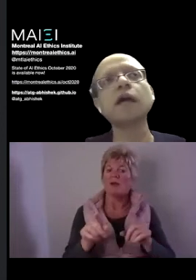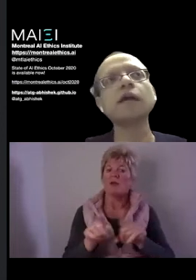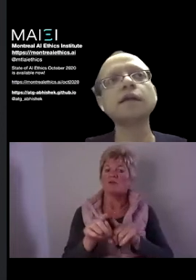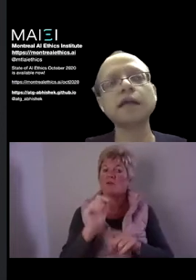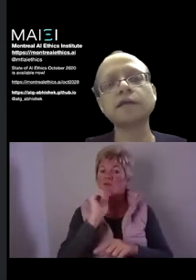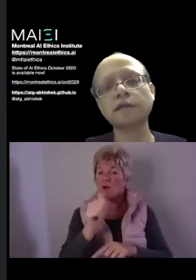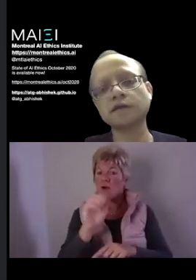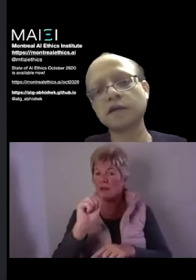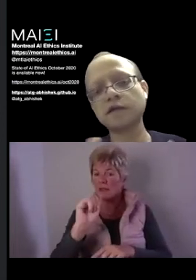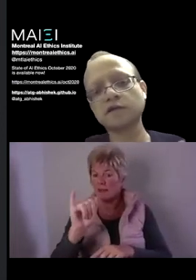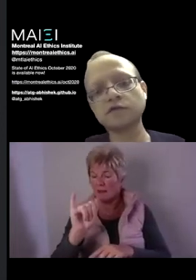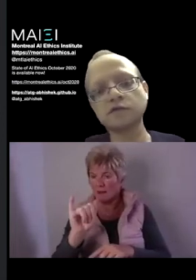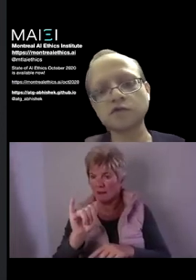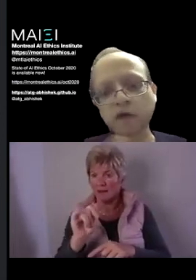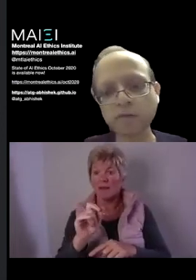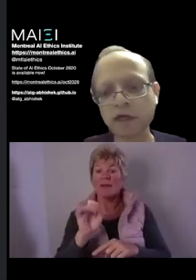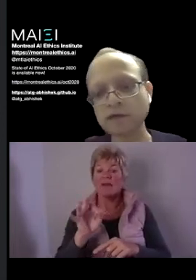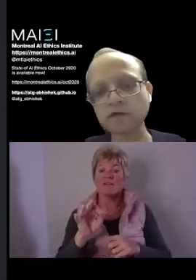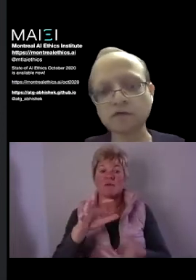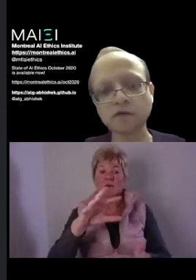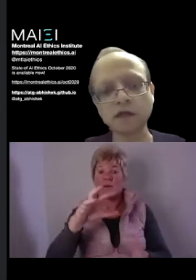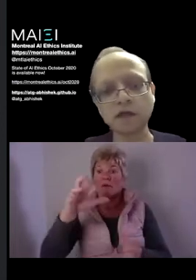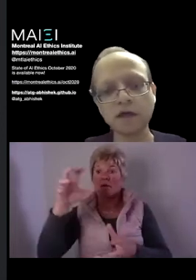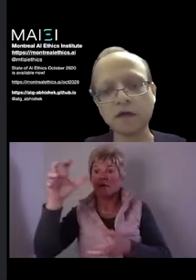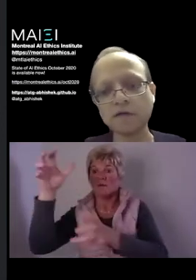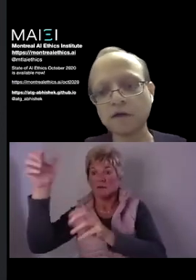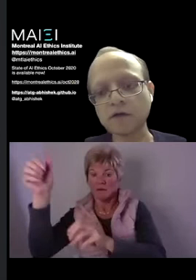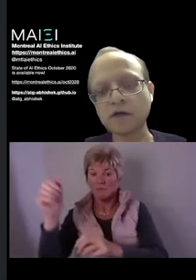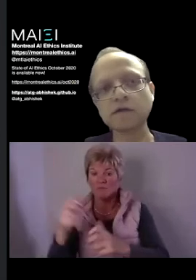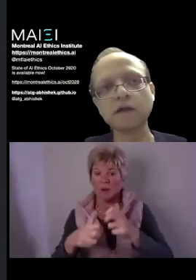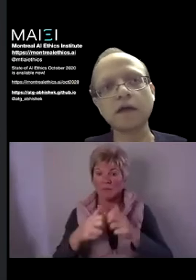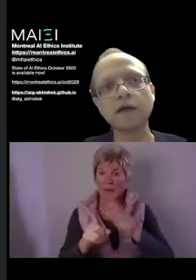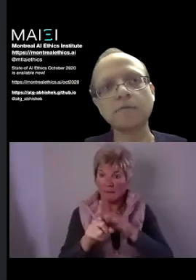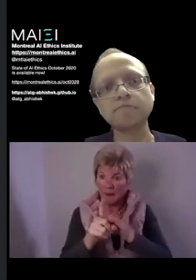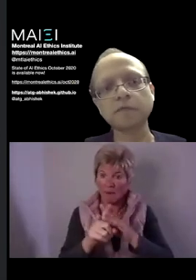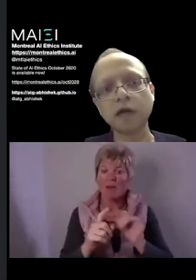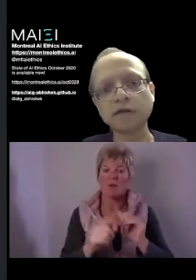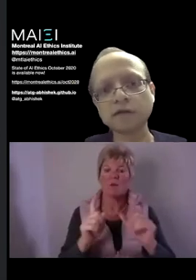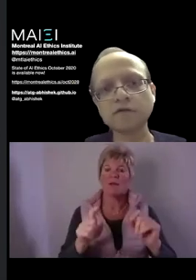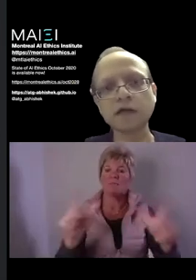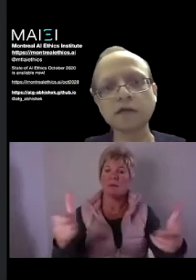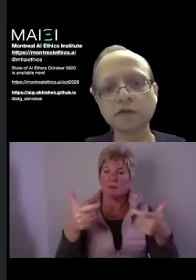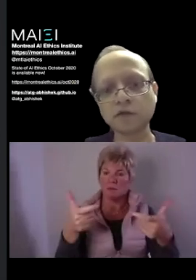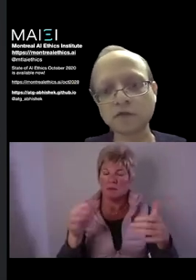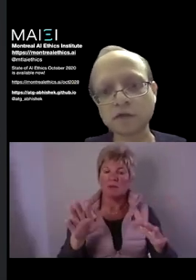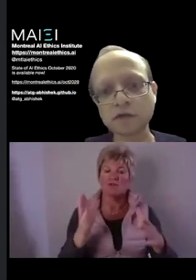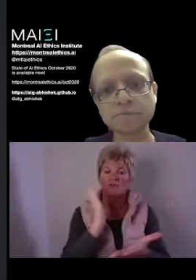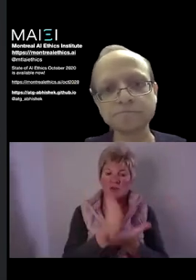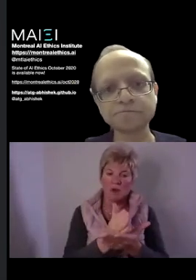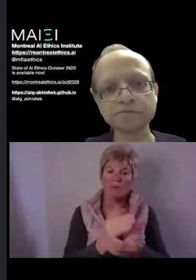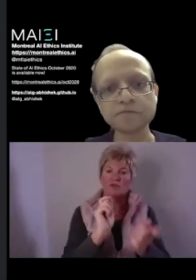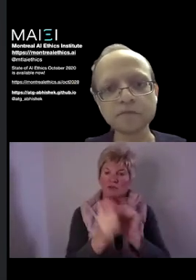to in case it starts to scrape against those guardrails as it's interacting with the real